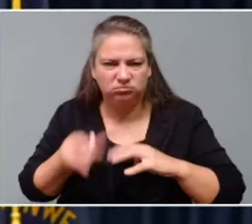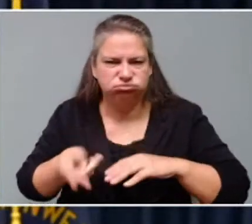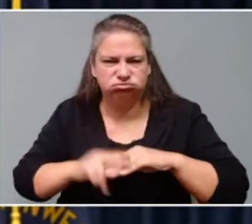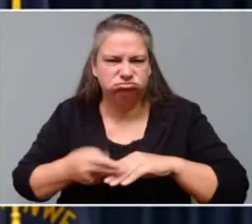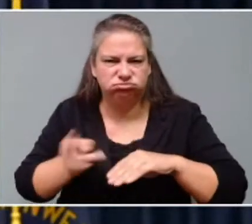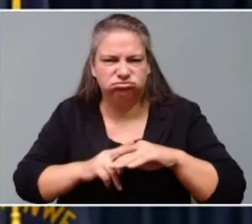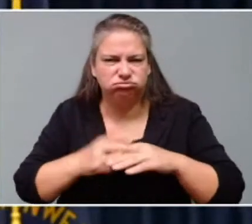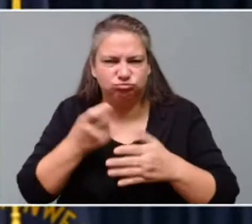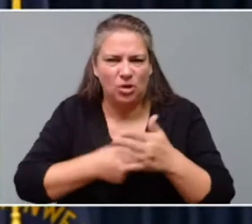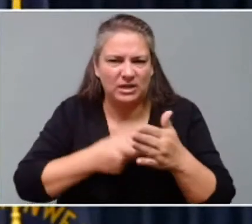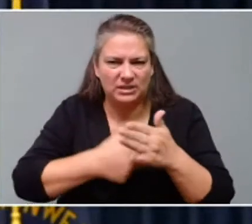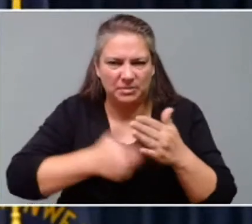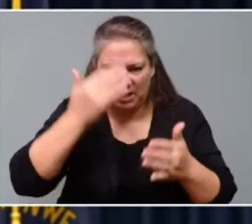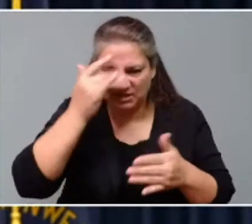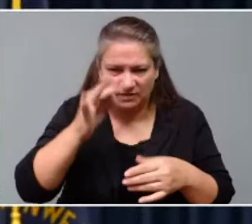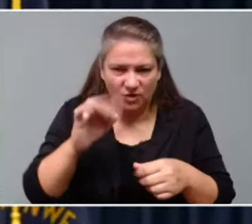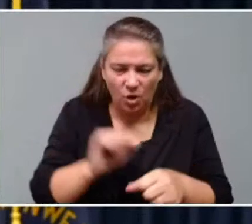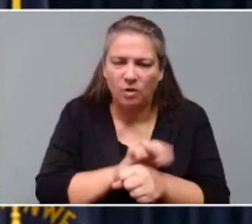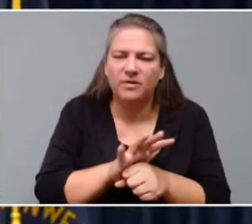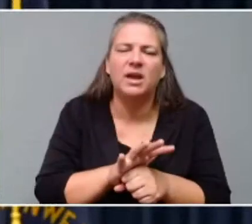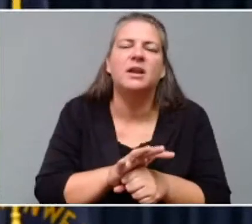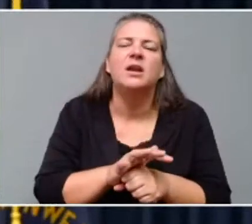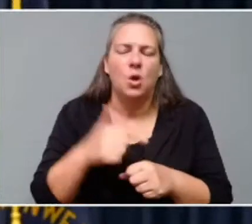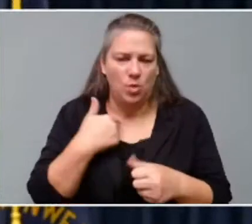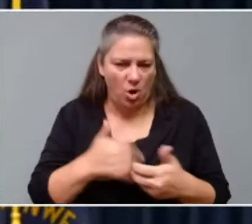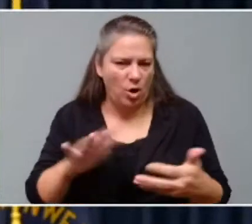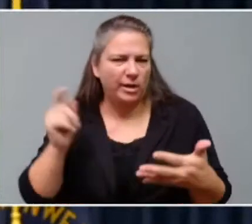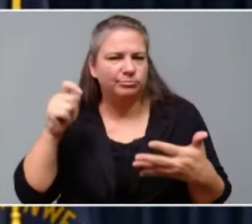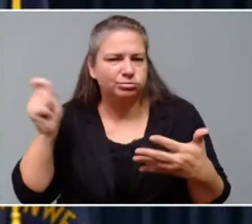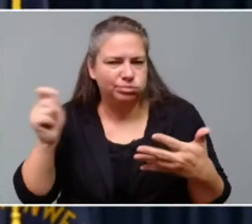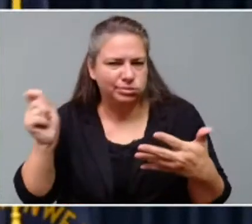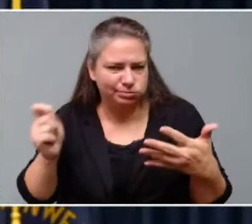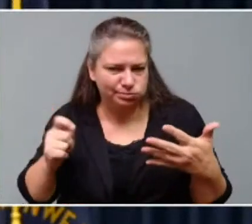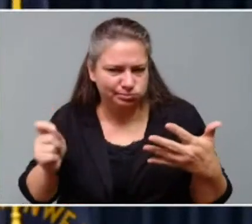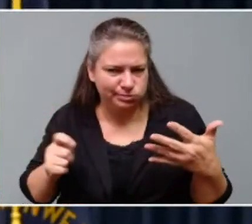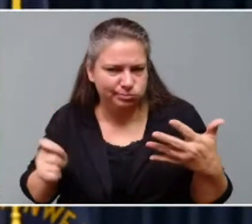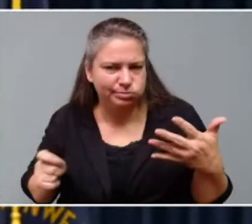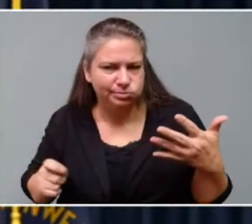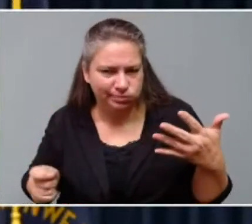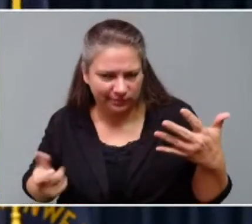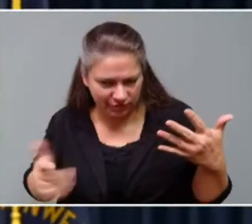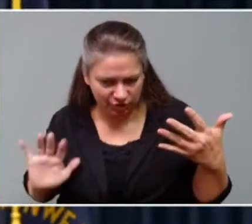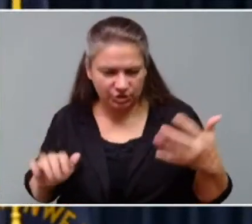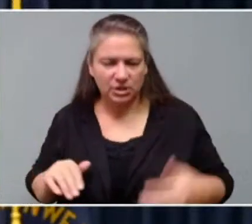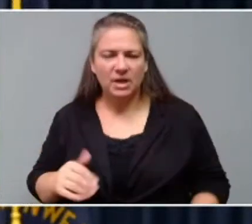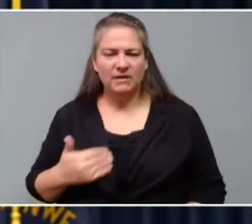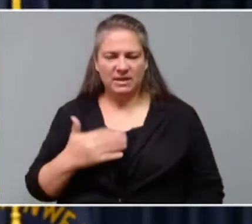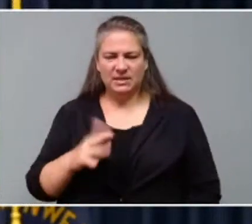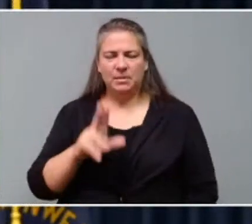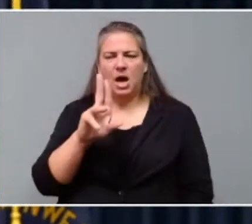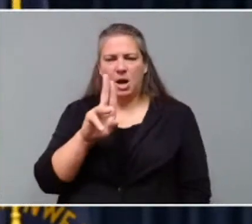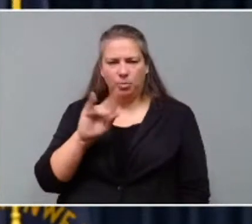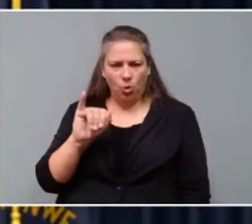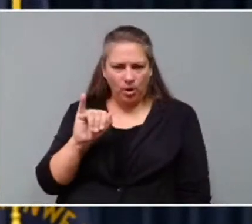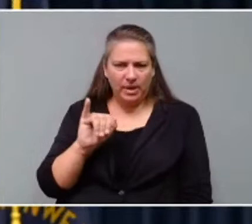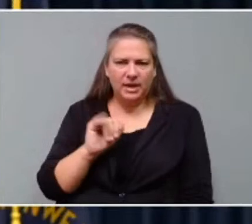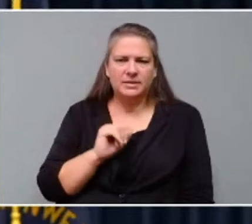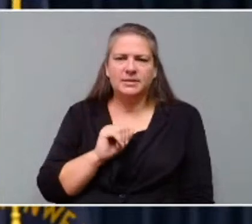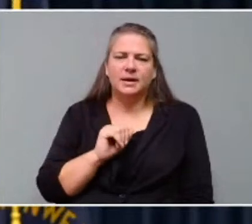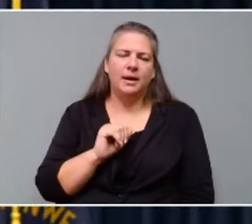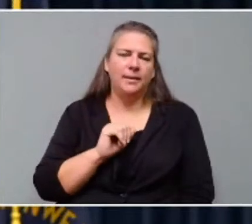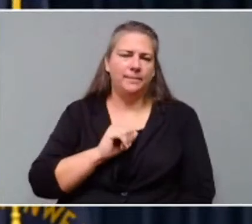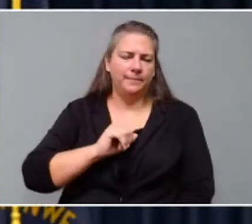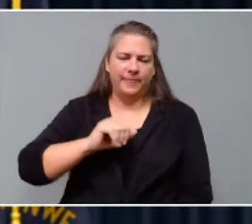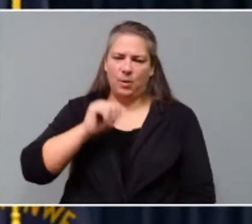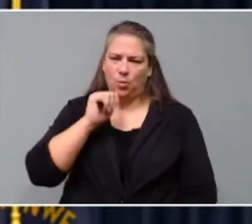were very receptive. There are some pieces on unemployment and presumption that won't